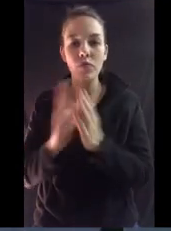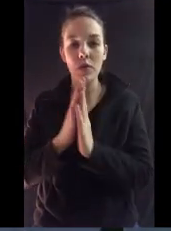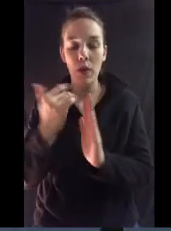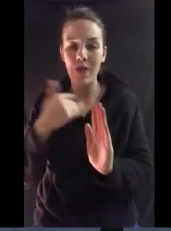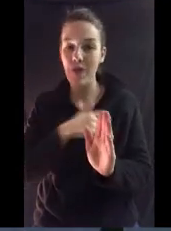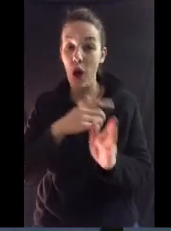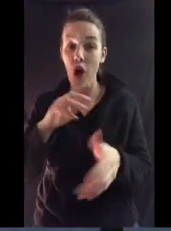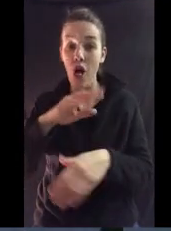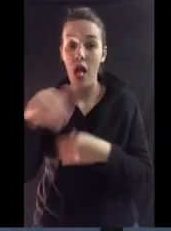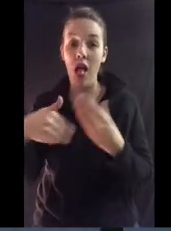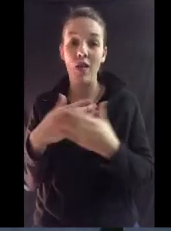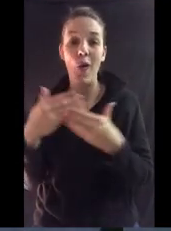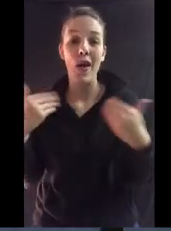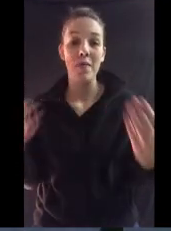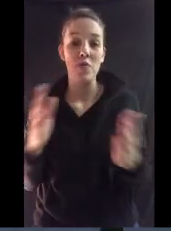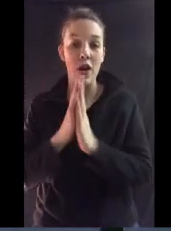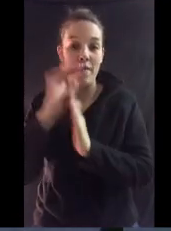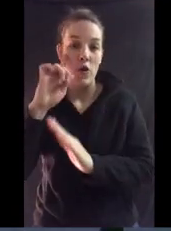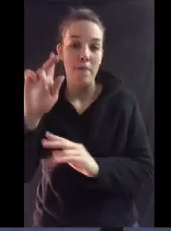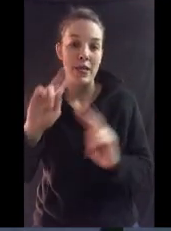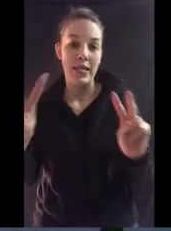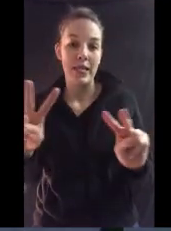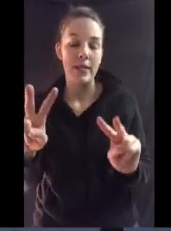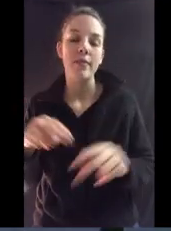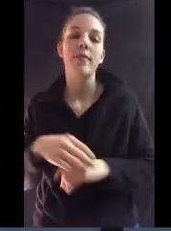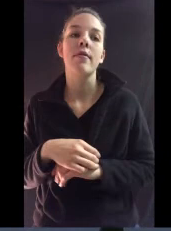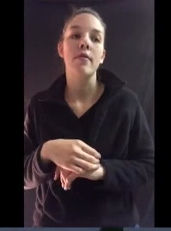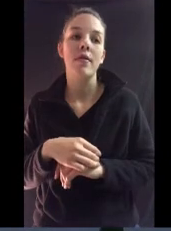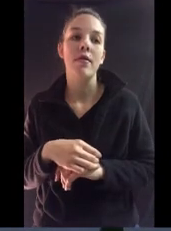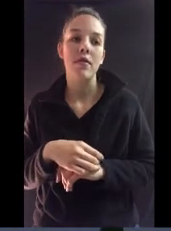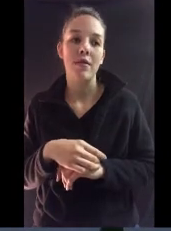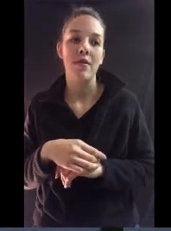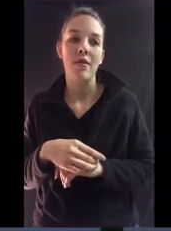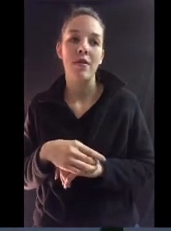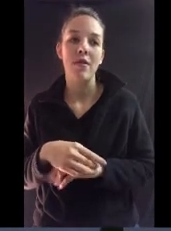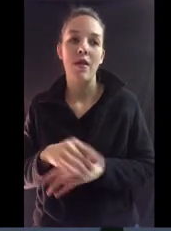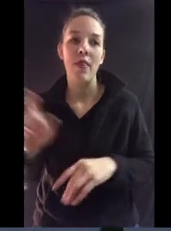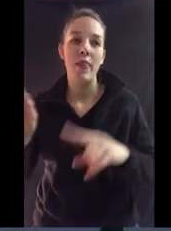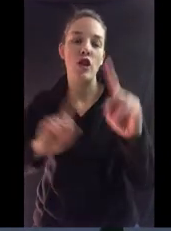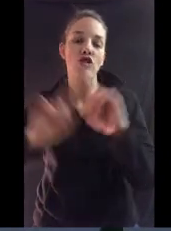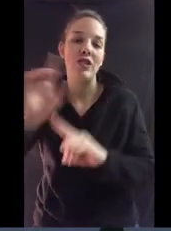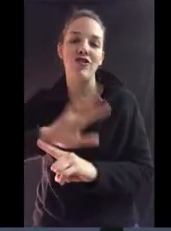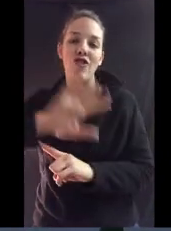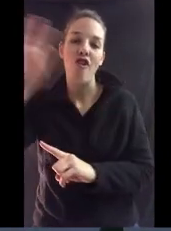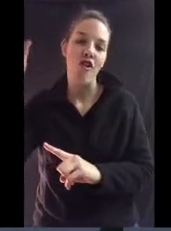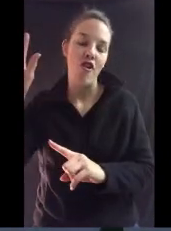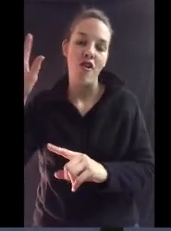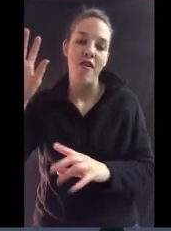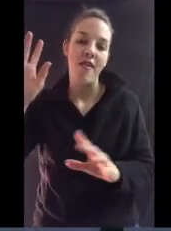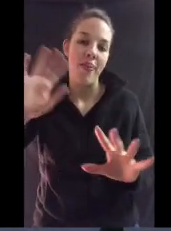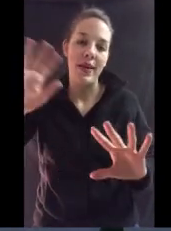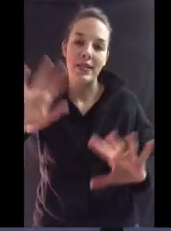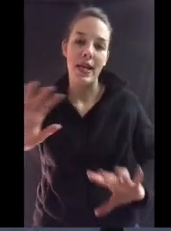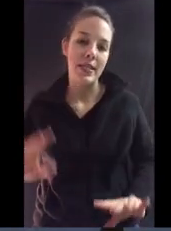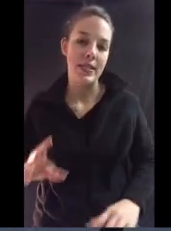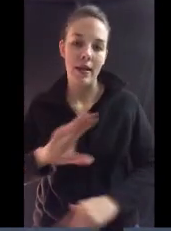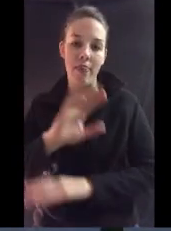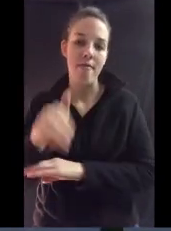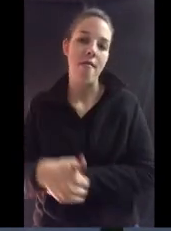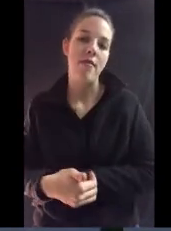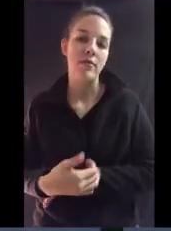I pray that we would all pray for peace, because there is a star